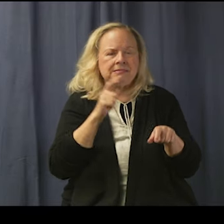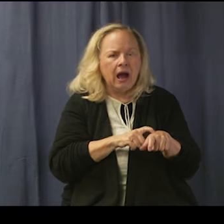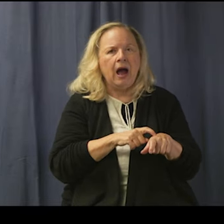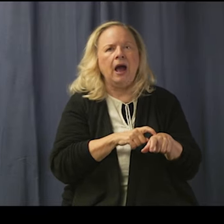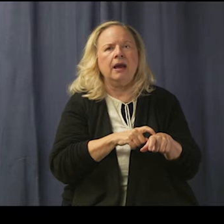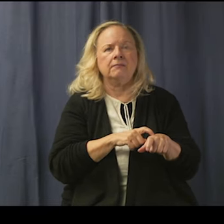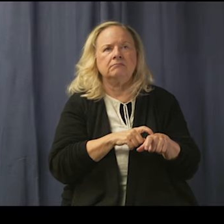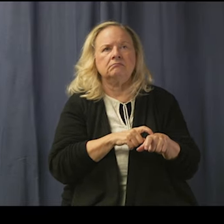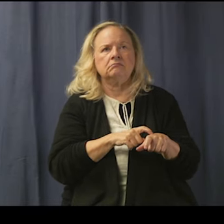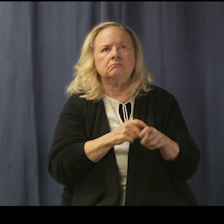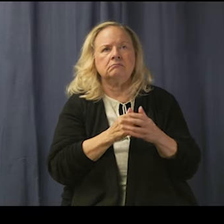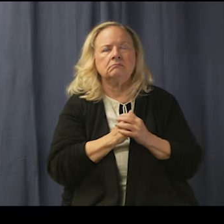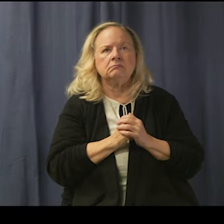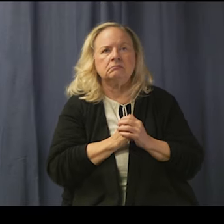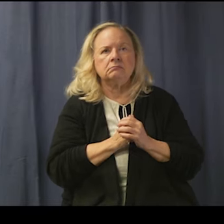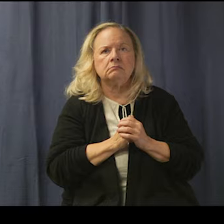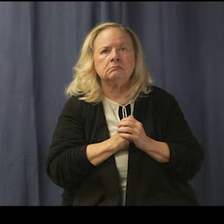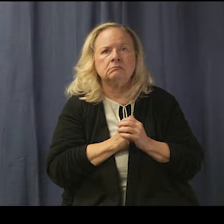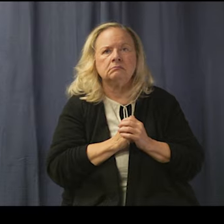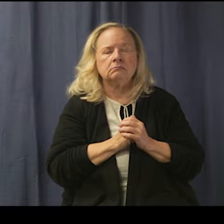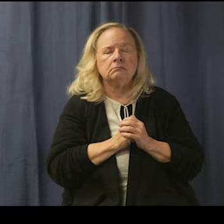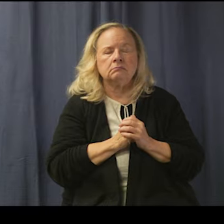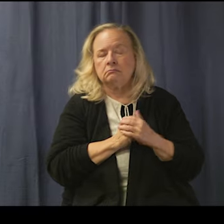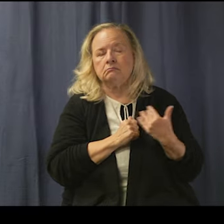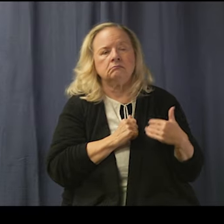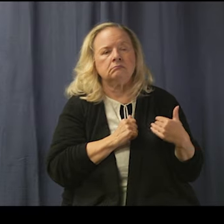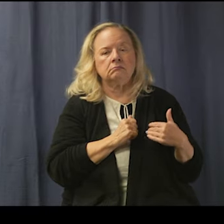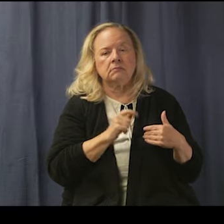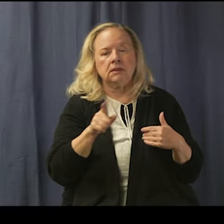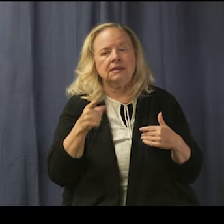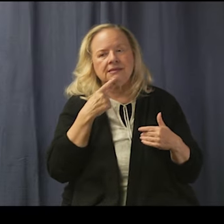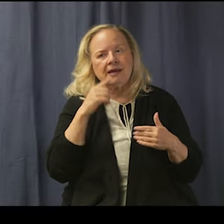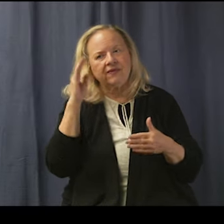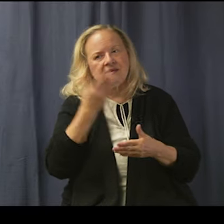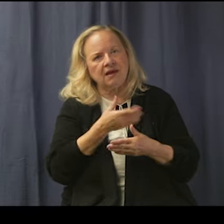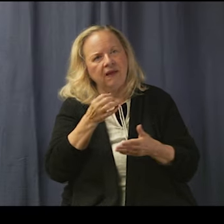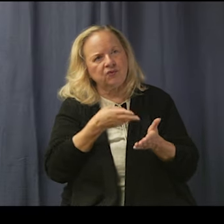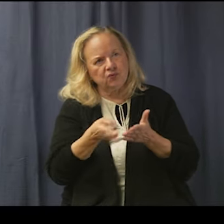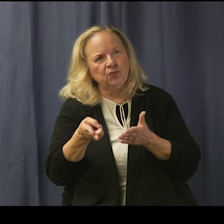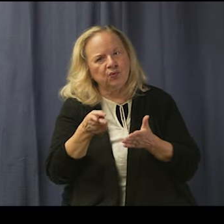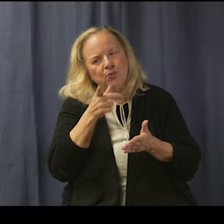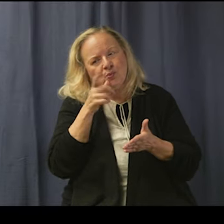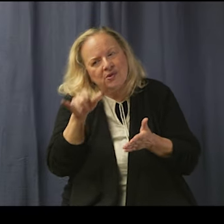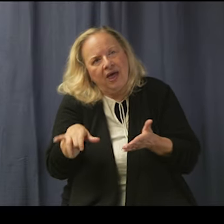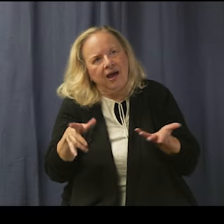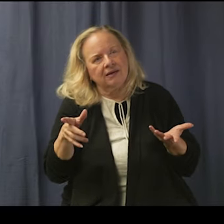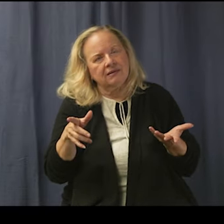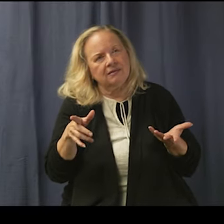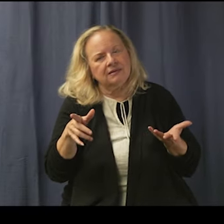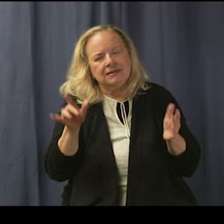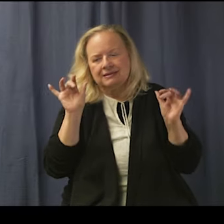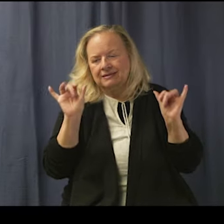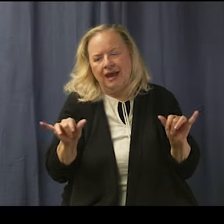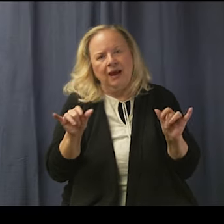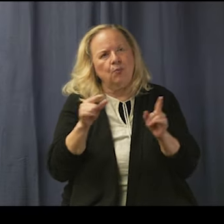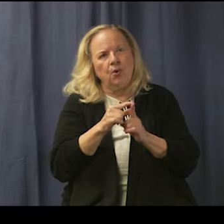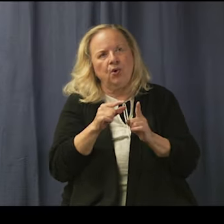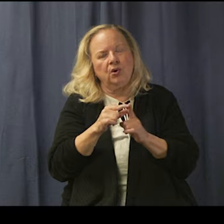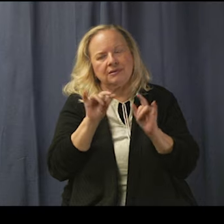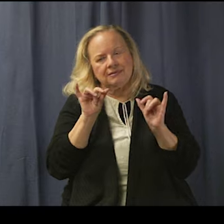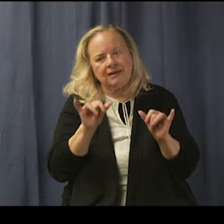this time frame. Wow. That's, and he's called the son of truth. Now, but